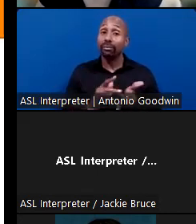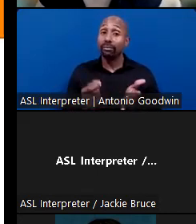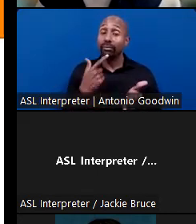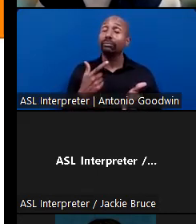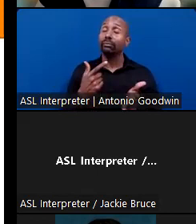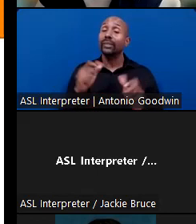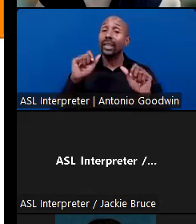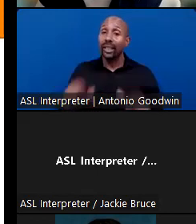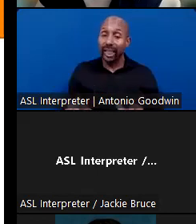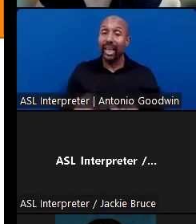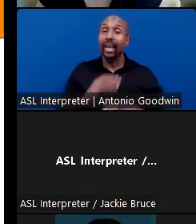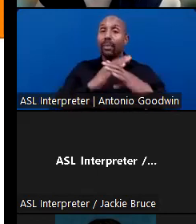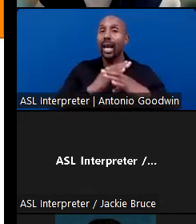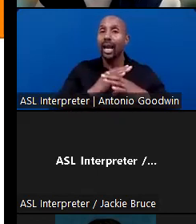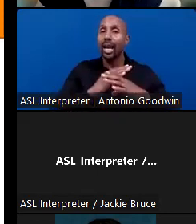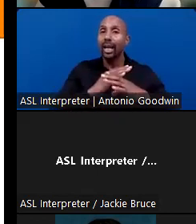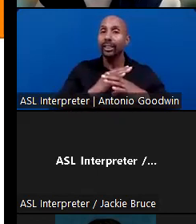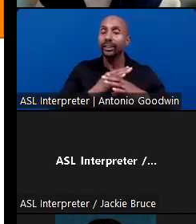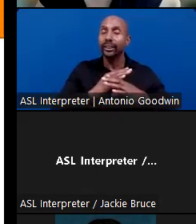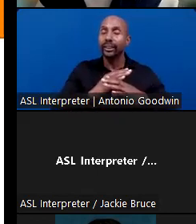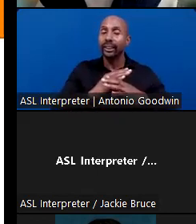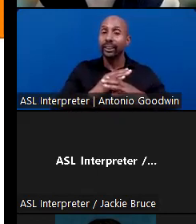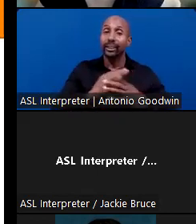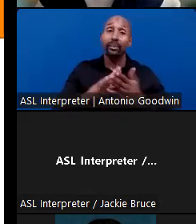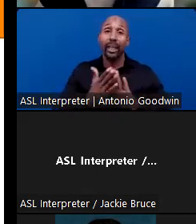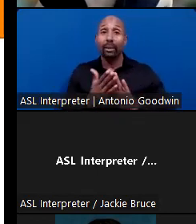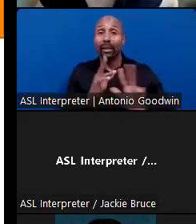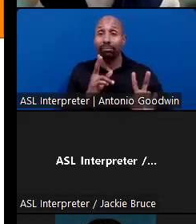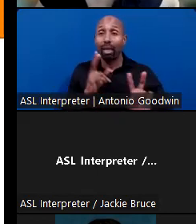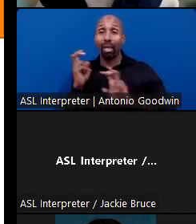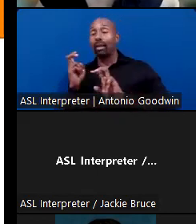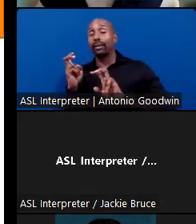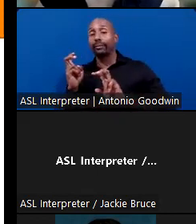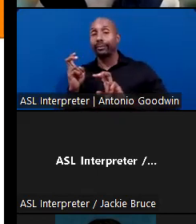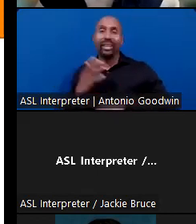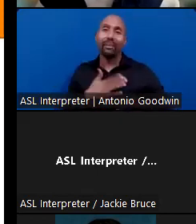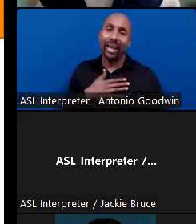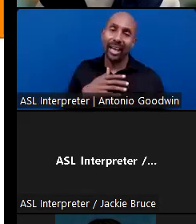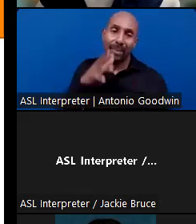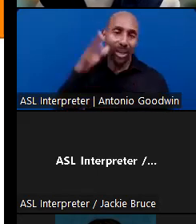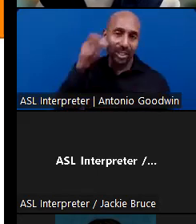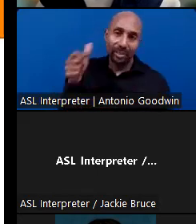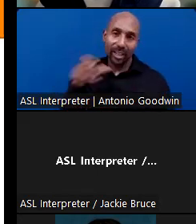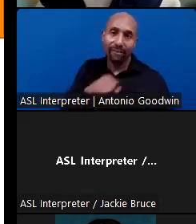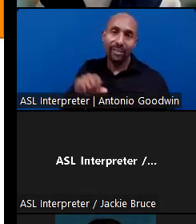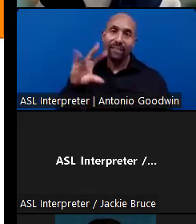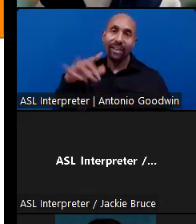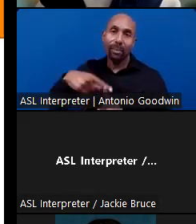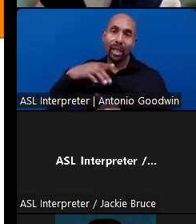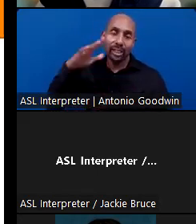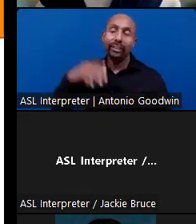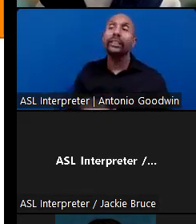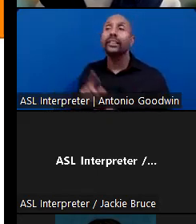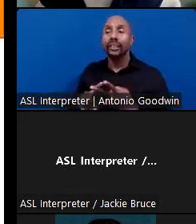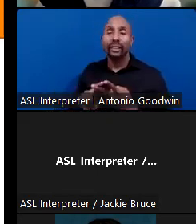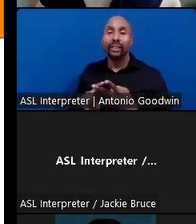My parents just had COVID, and they were both immunocompromised and over 75, and they felt